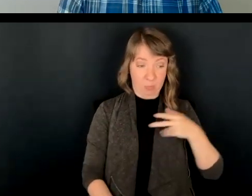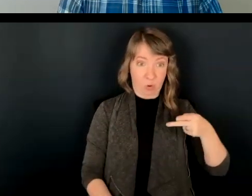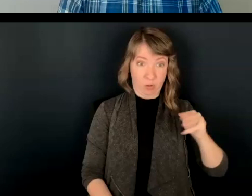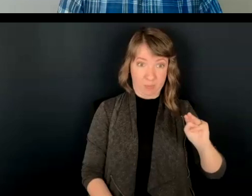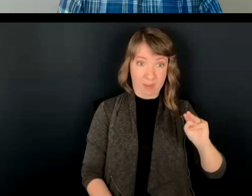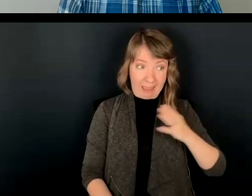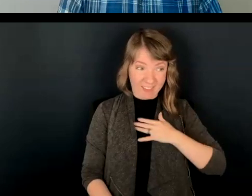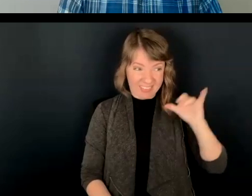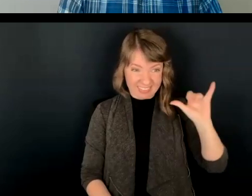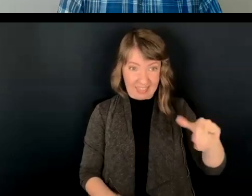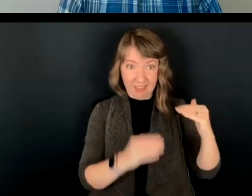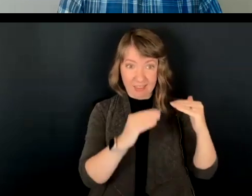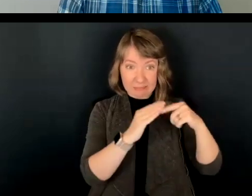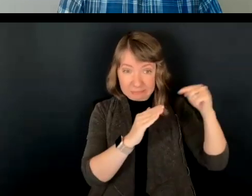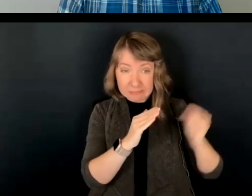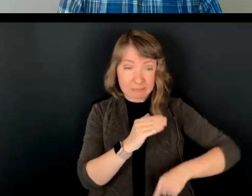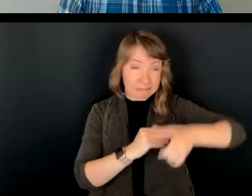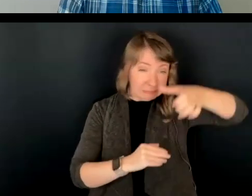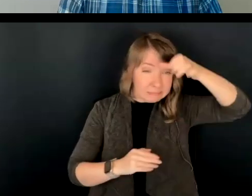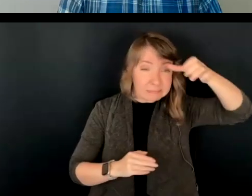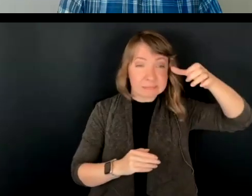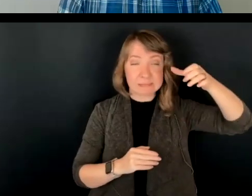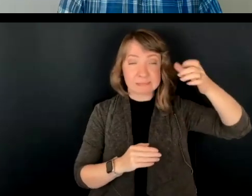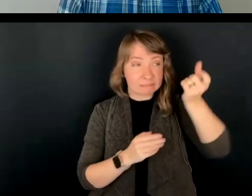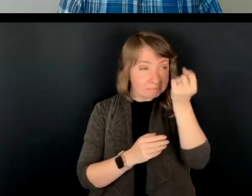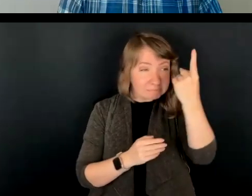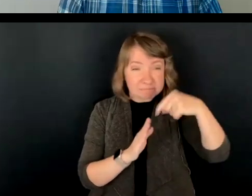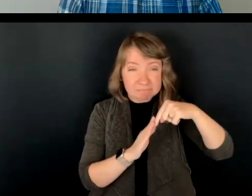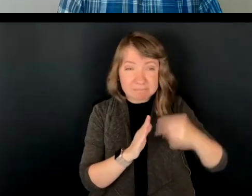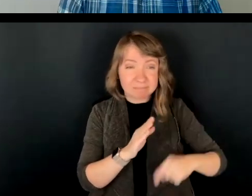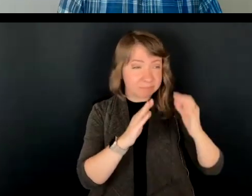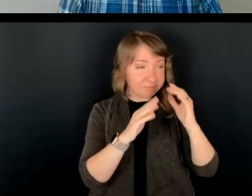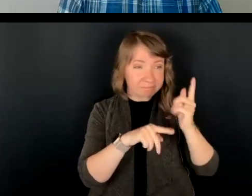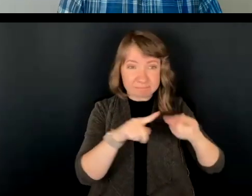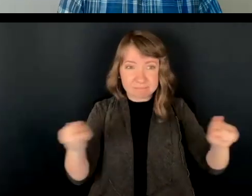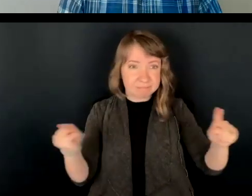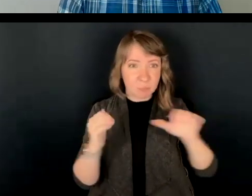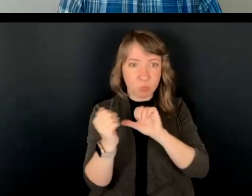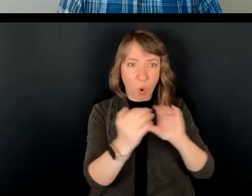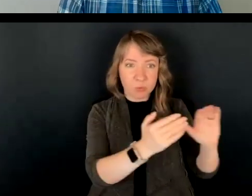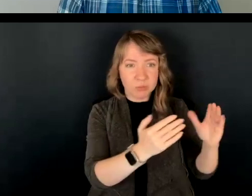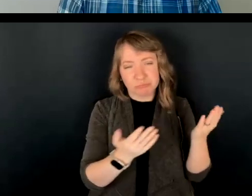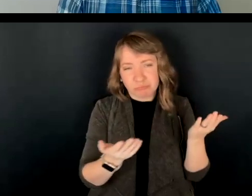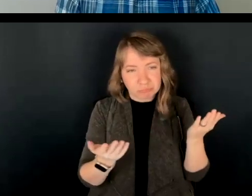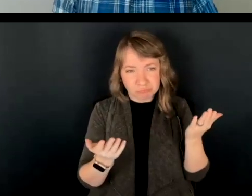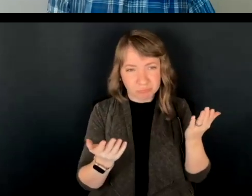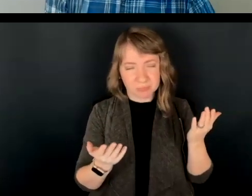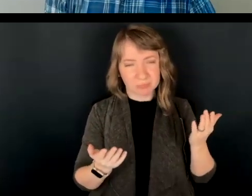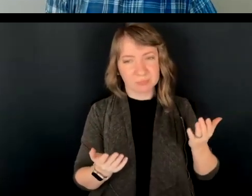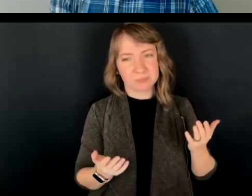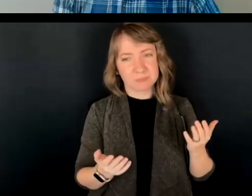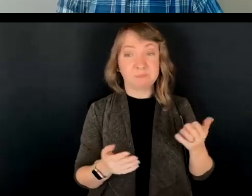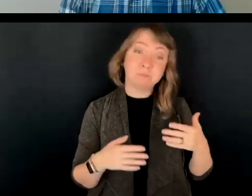of depth of expertise and understanding of the diversity of ways you could get things done, and or